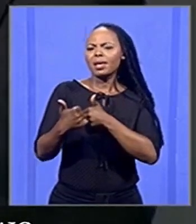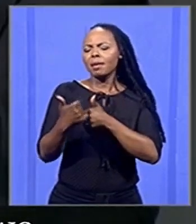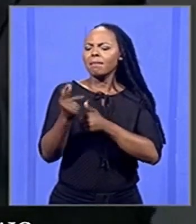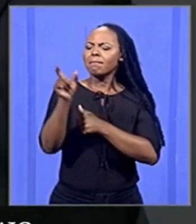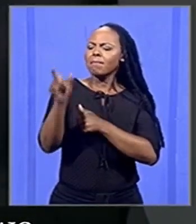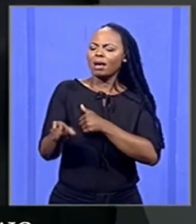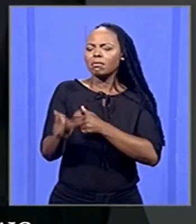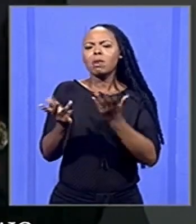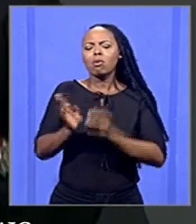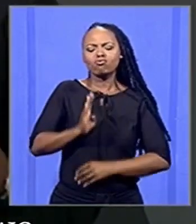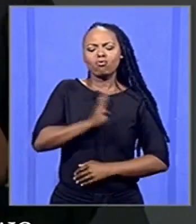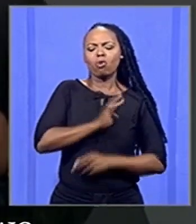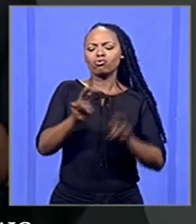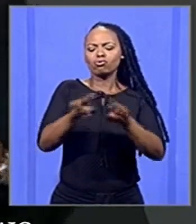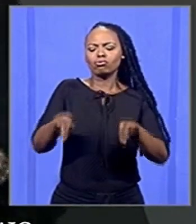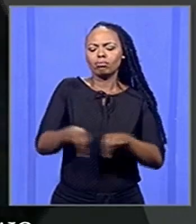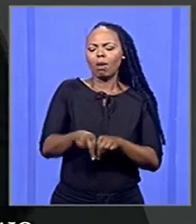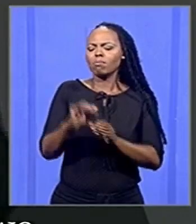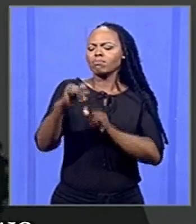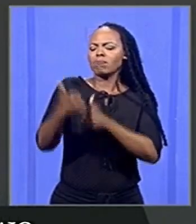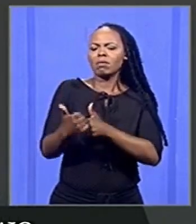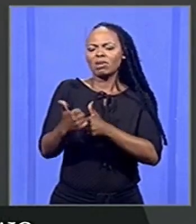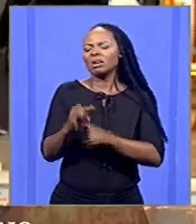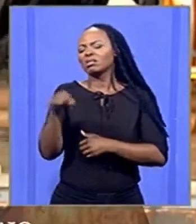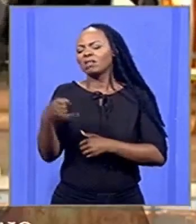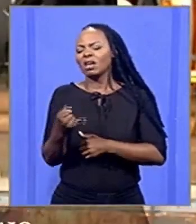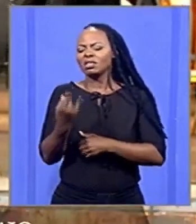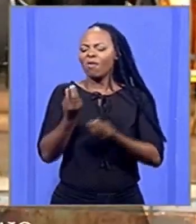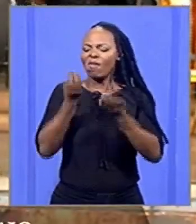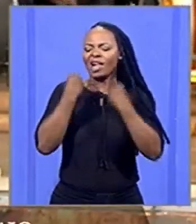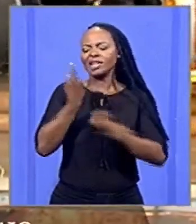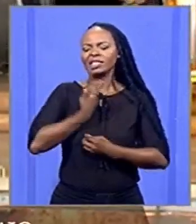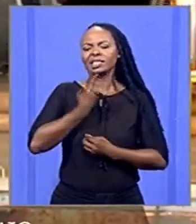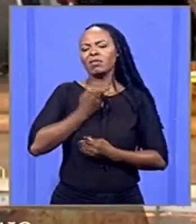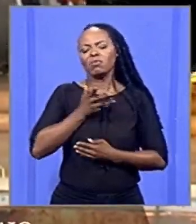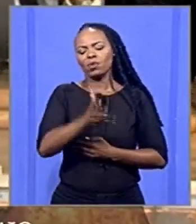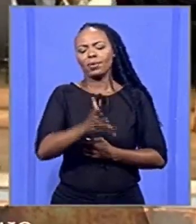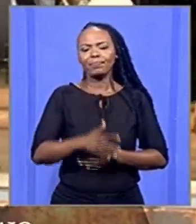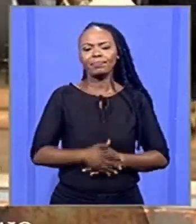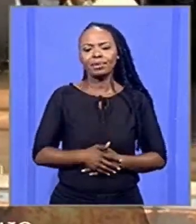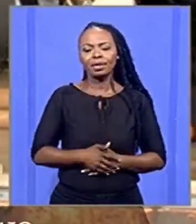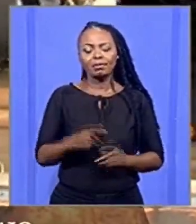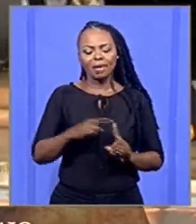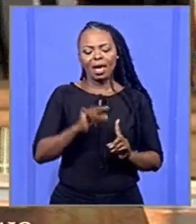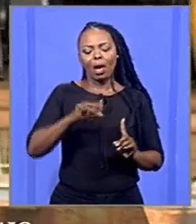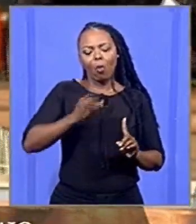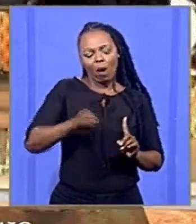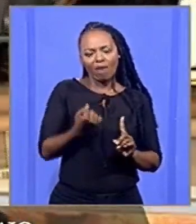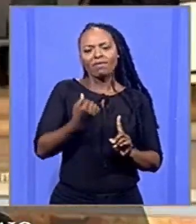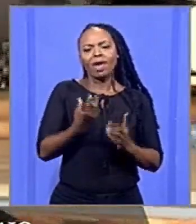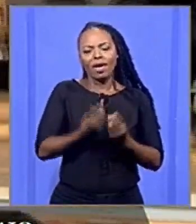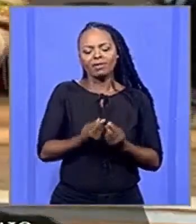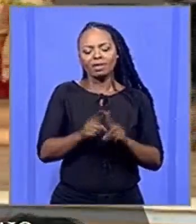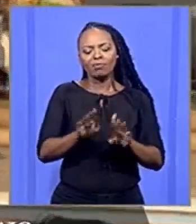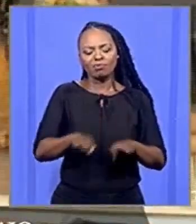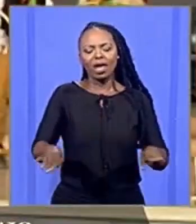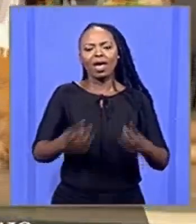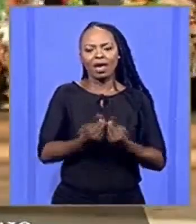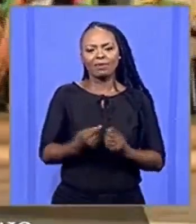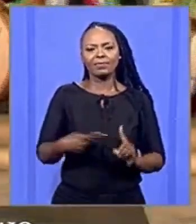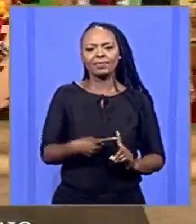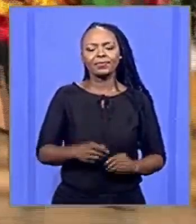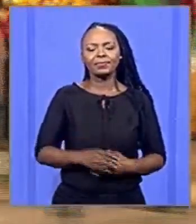boardrooms, they become wolves in sheepskin. Jeje o tlogela mohumagadi wa gagwe le bana. Molemone motho